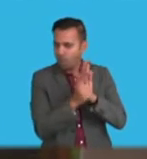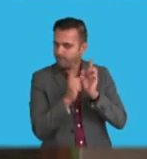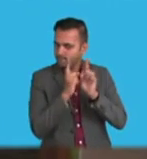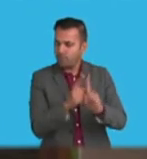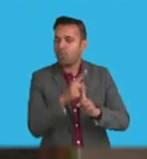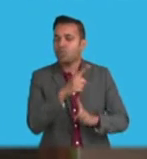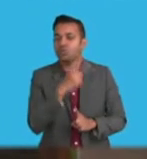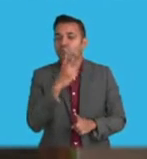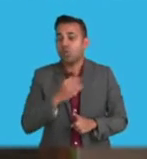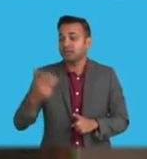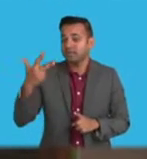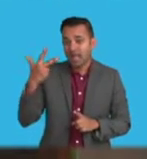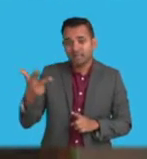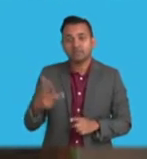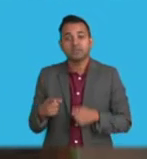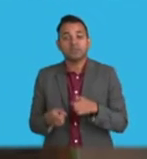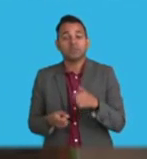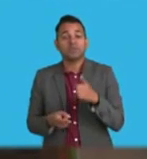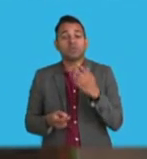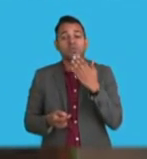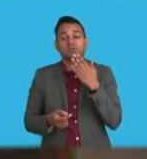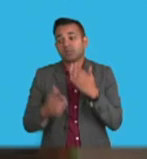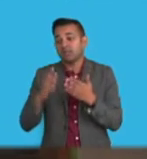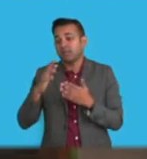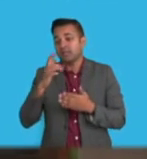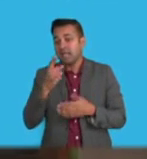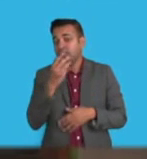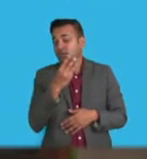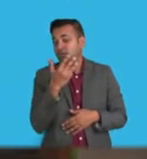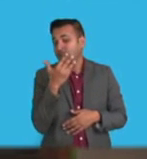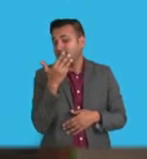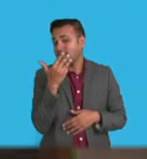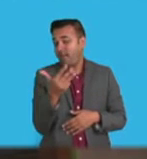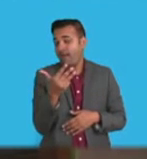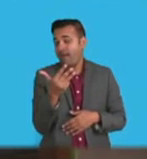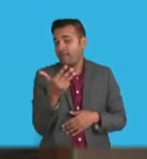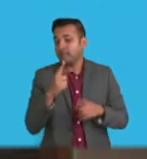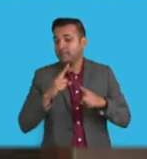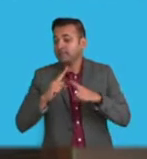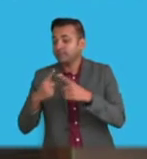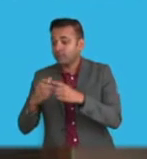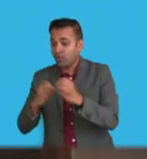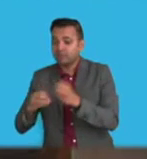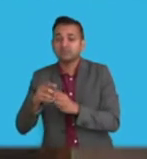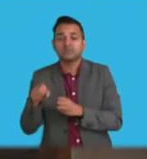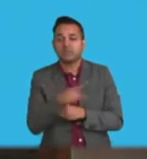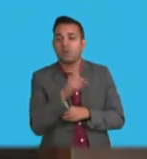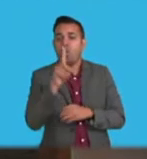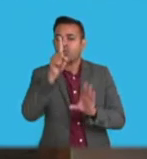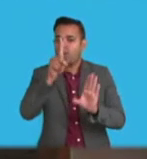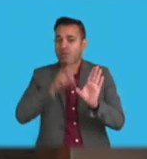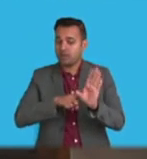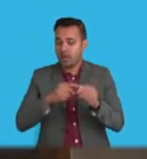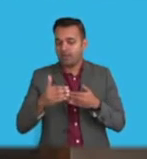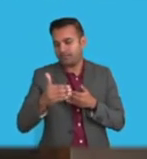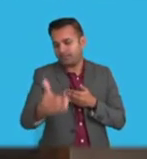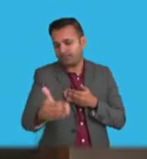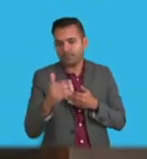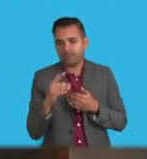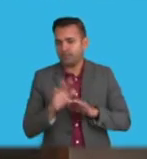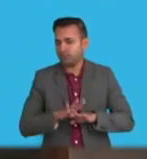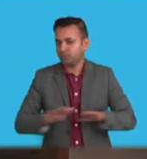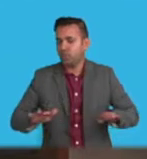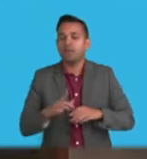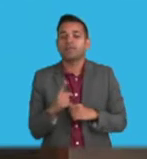registered 9 employment agencies, and the licenses are held for 1 year only. And we wish to advise members